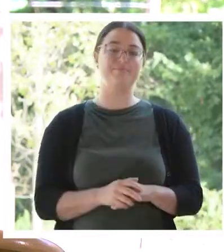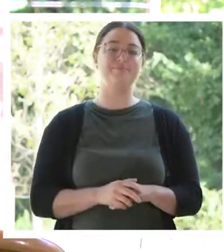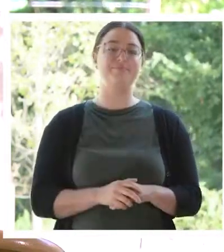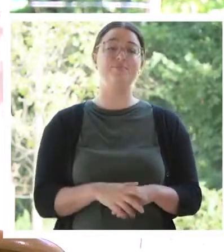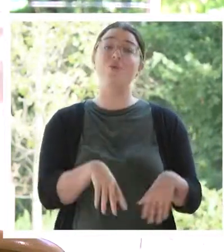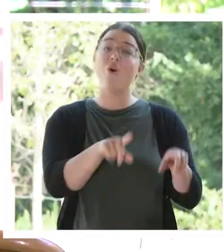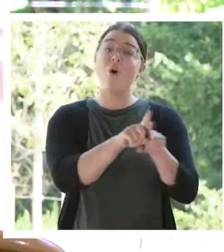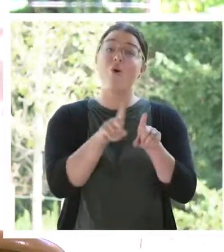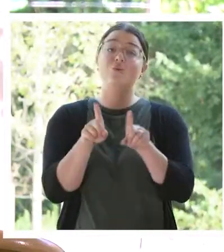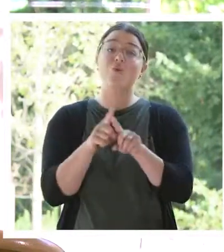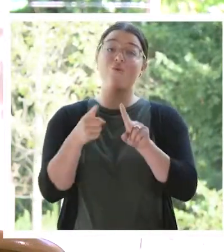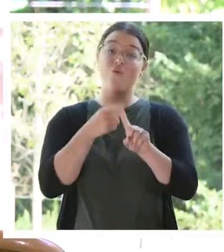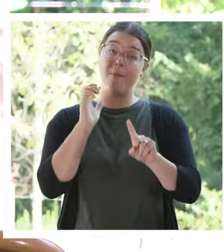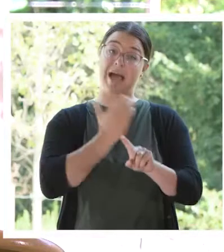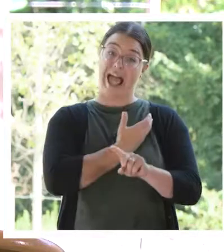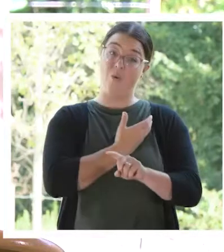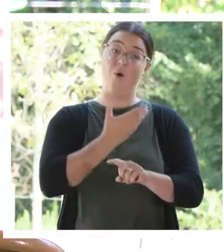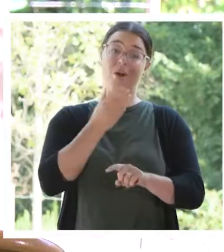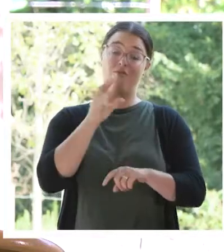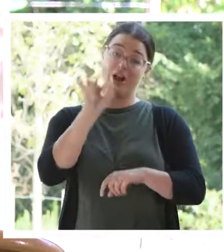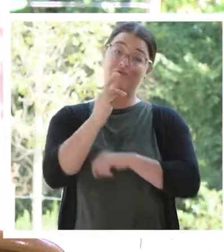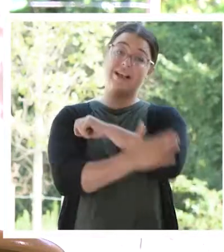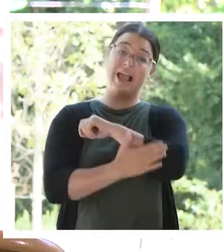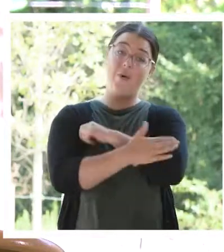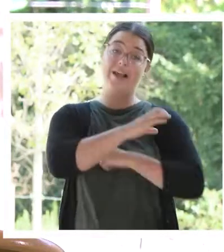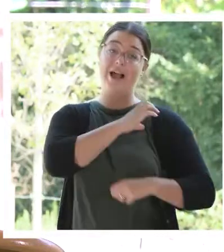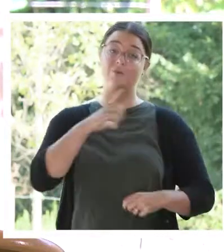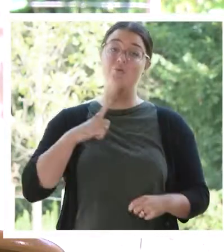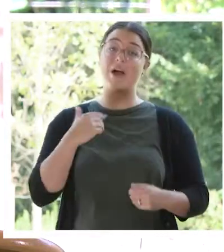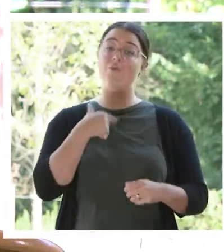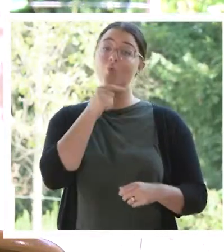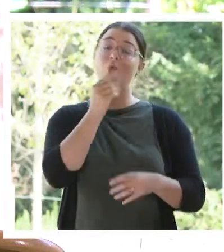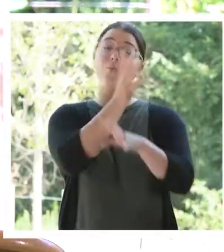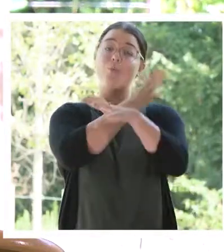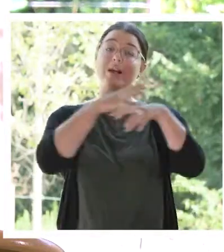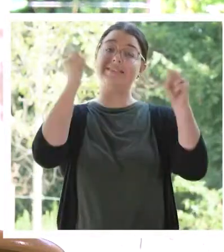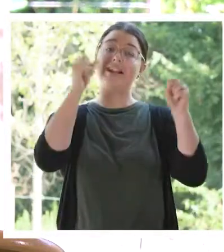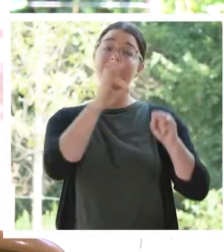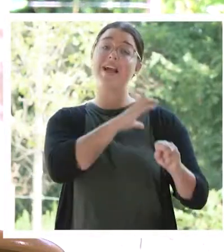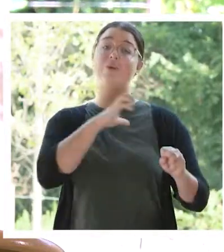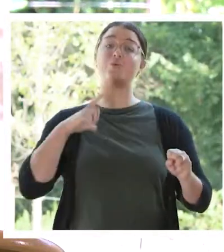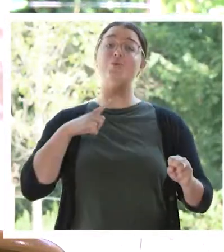Also from the County Council this morning, we have our President of the Council, MC Keegan Ayer,